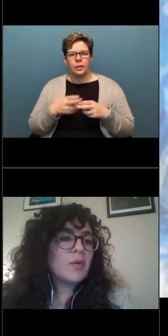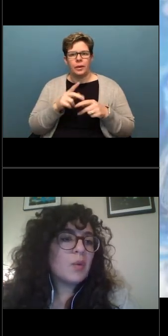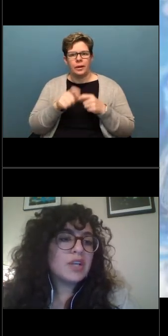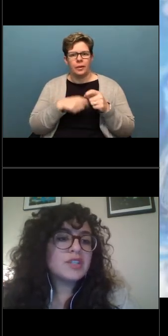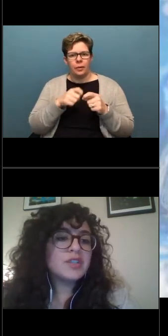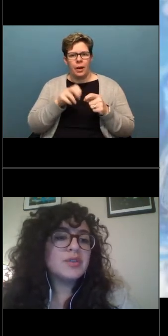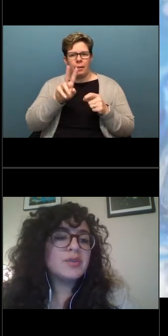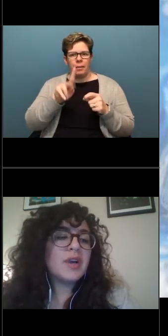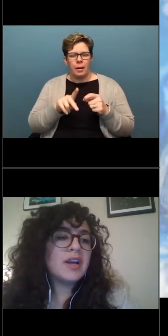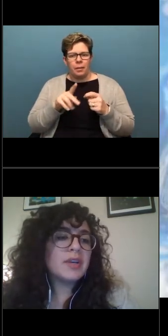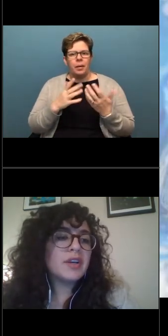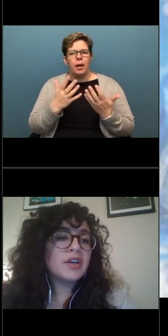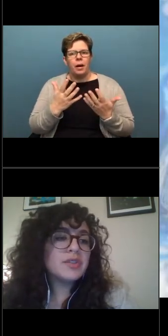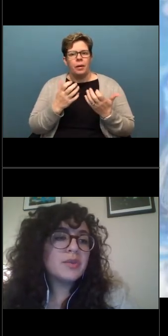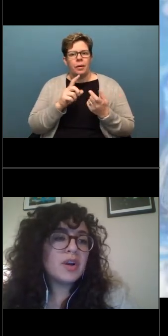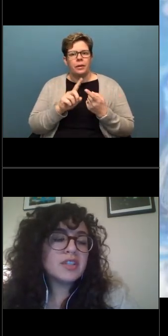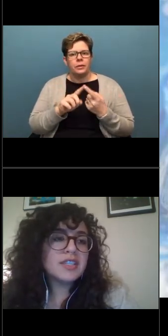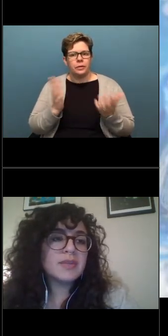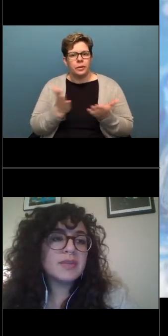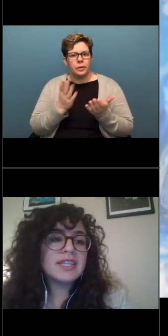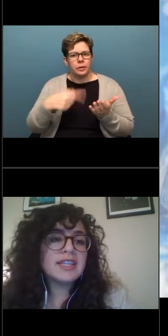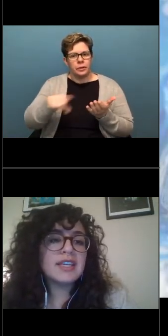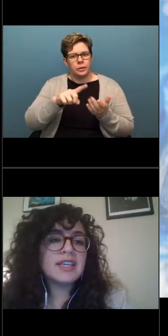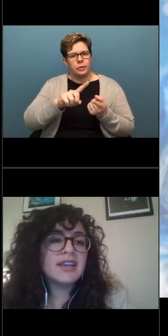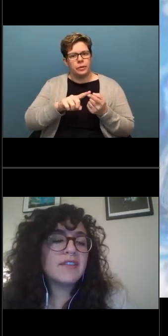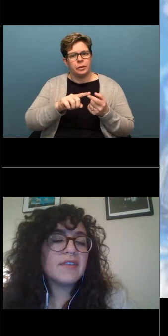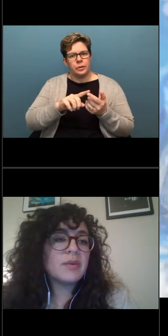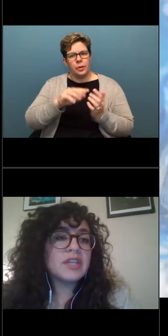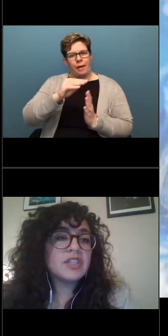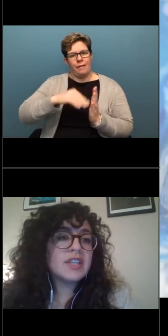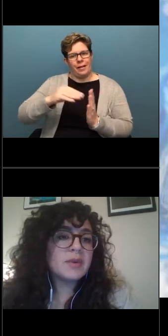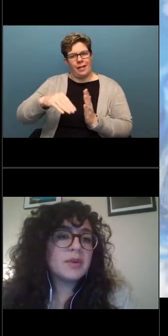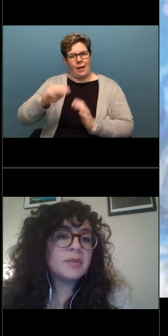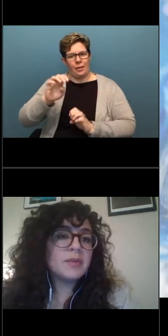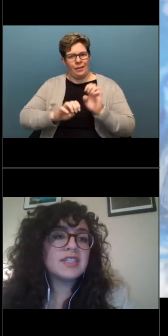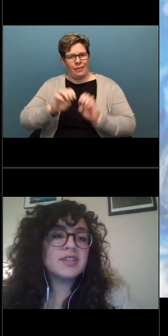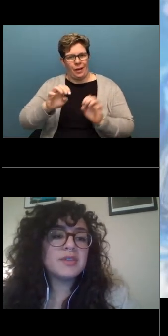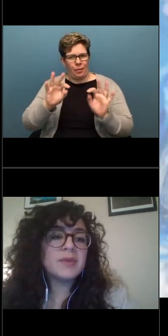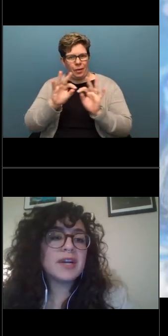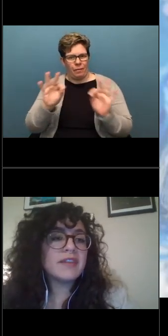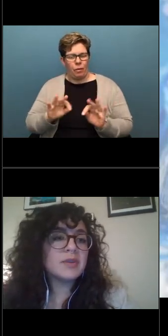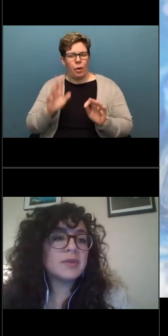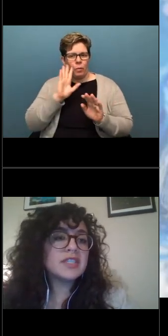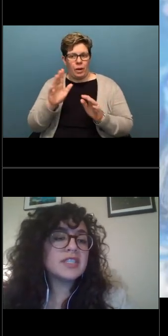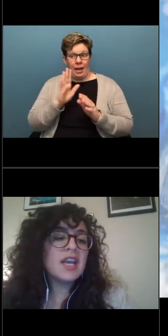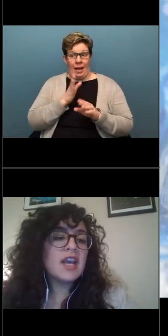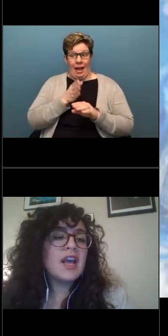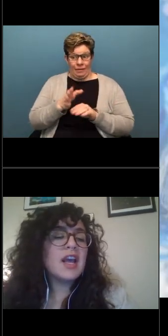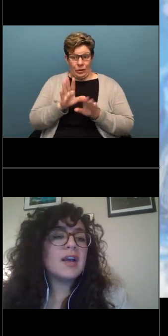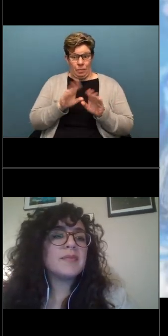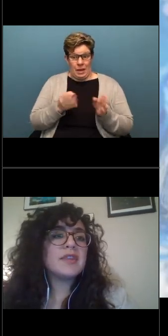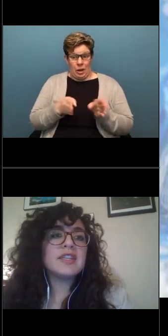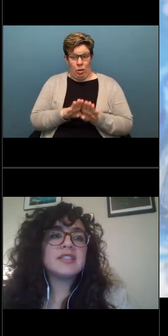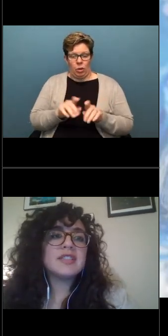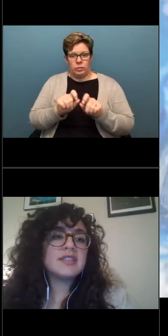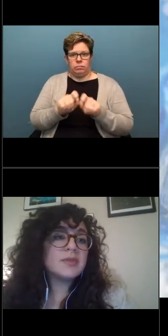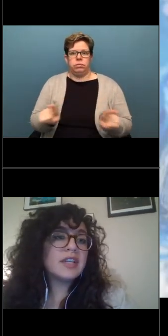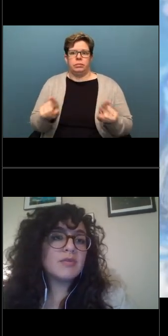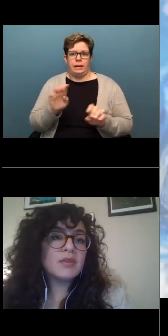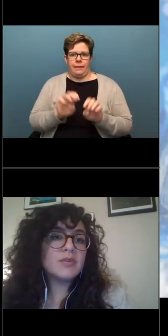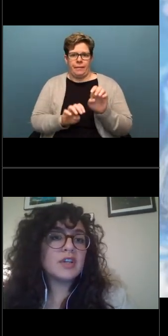I want to encourage you all to complete the evaluation that will be sent to you right afterwards.